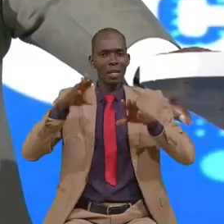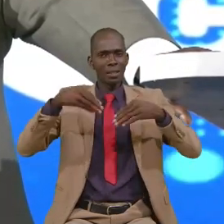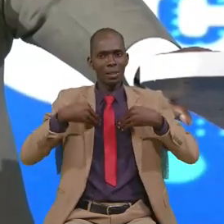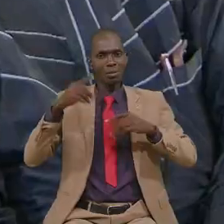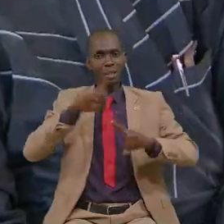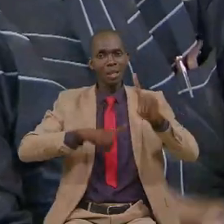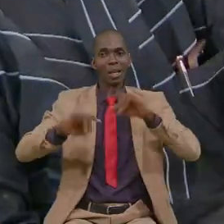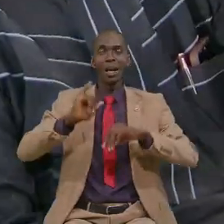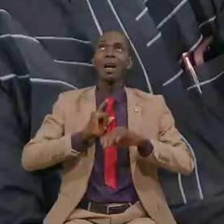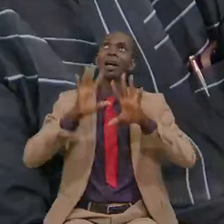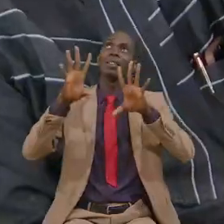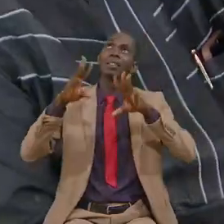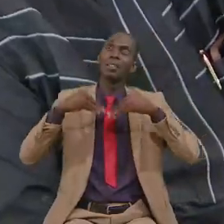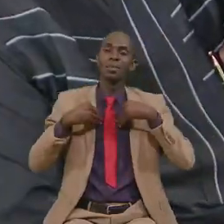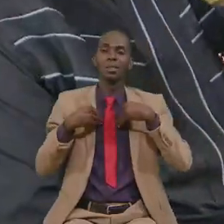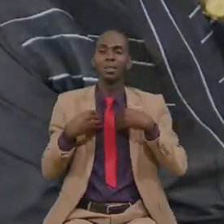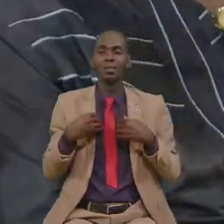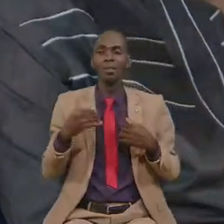accept. I